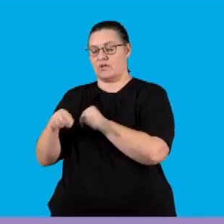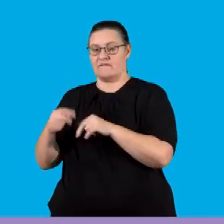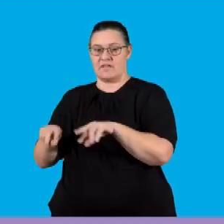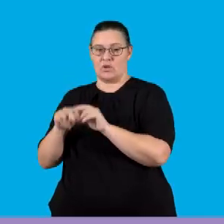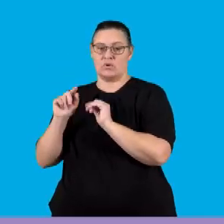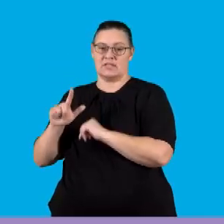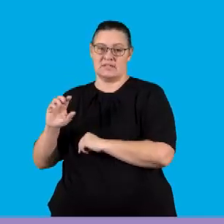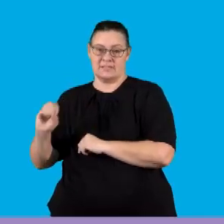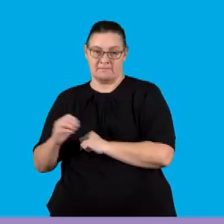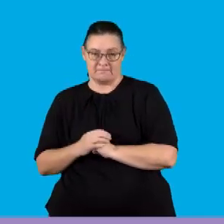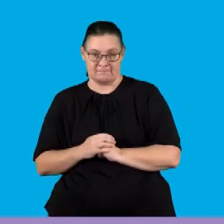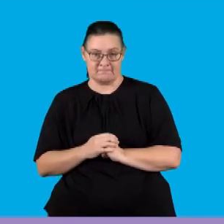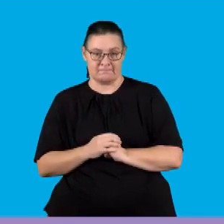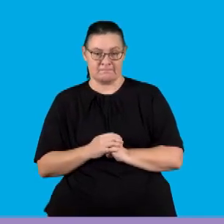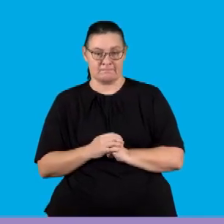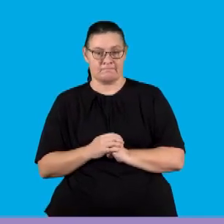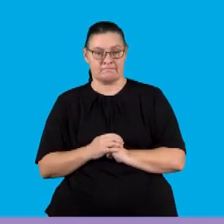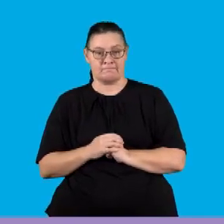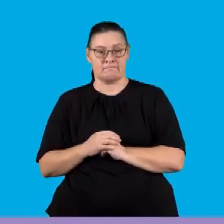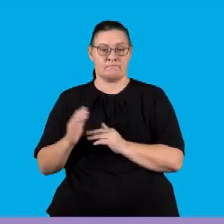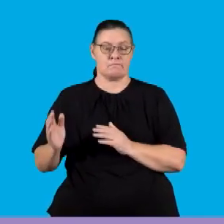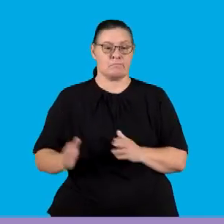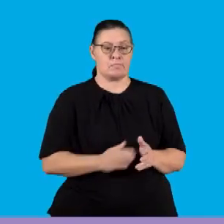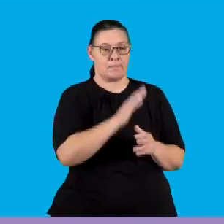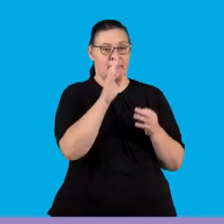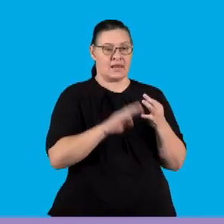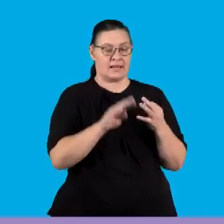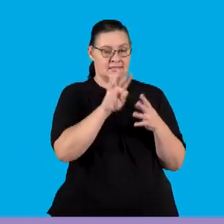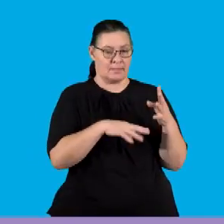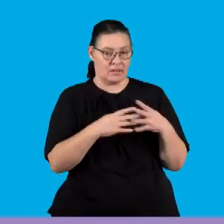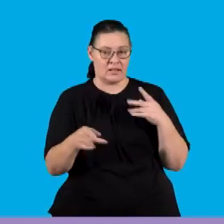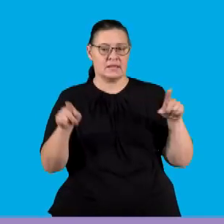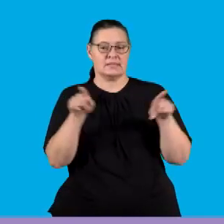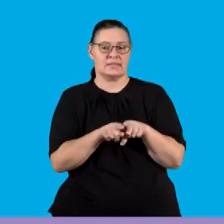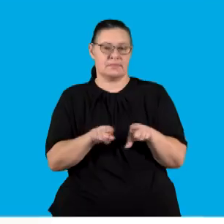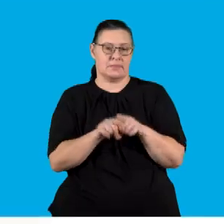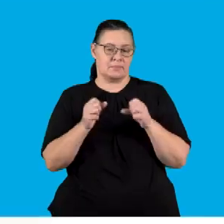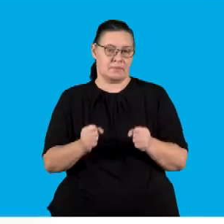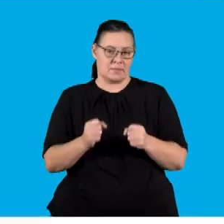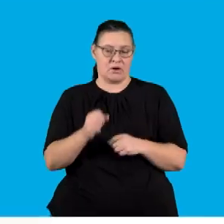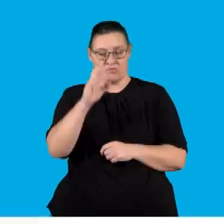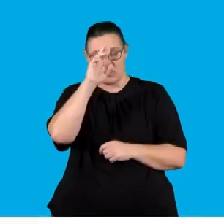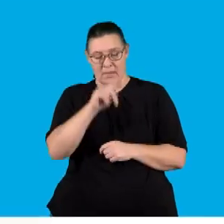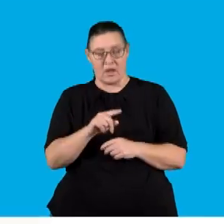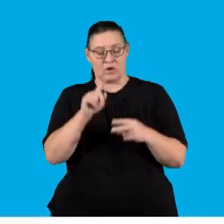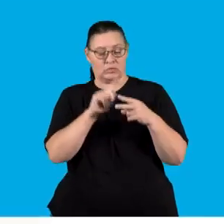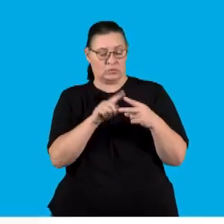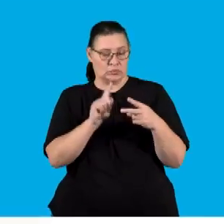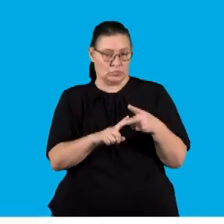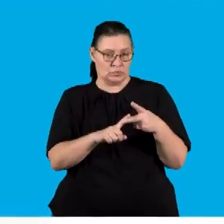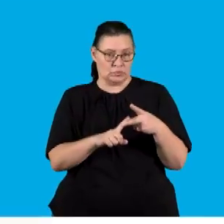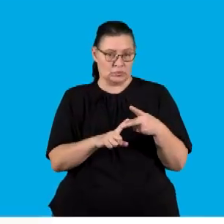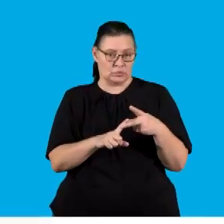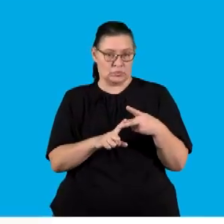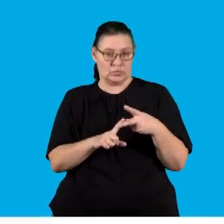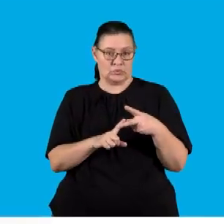value was 70. The next table, we are going to do the same thing, but now remember, there are